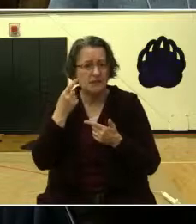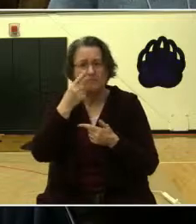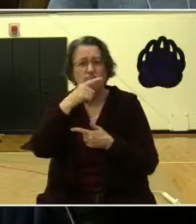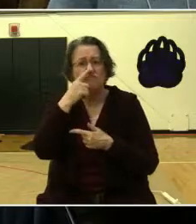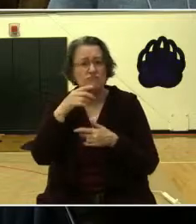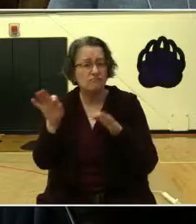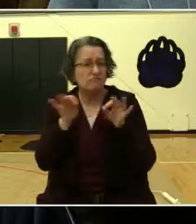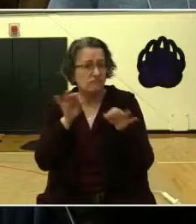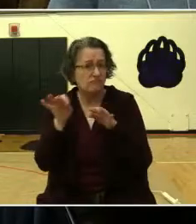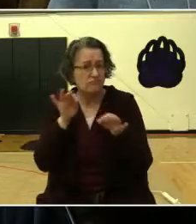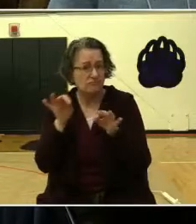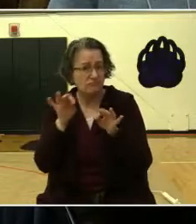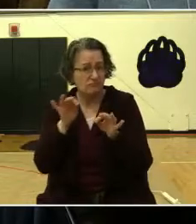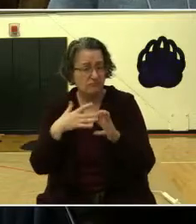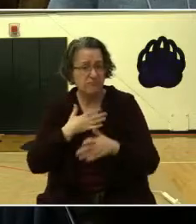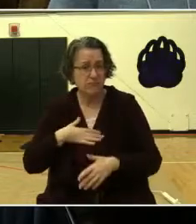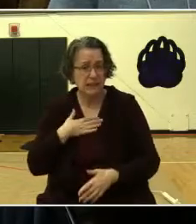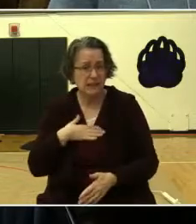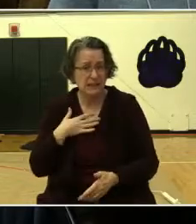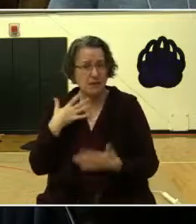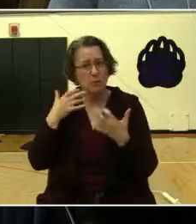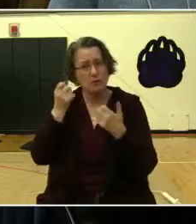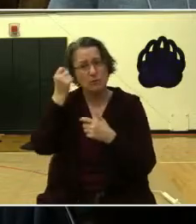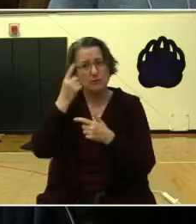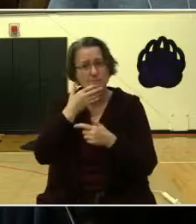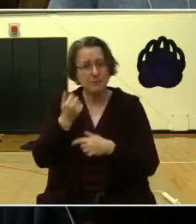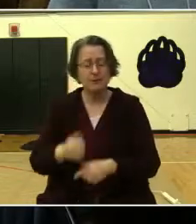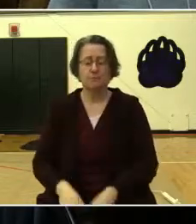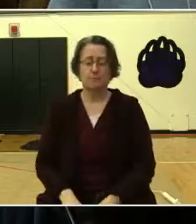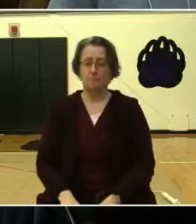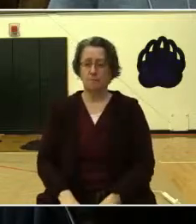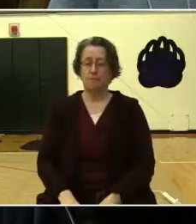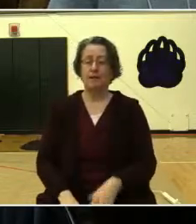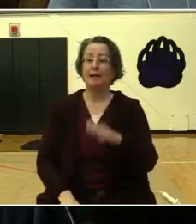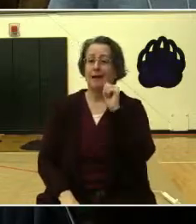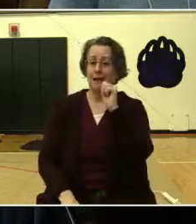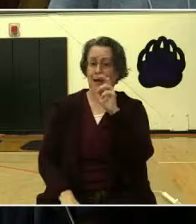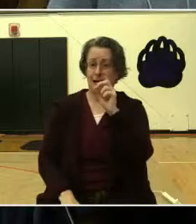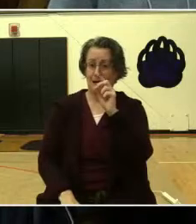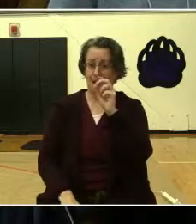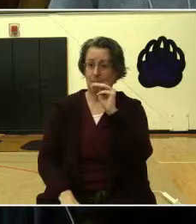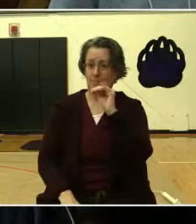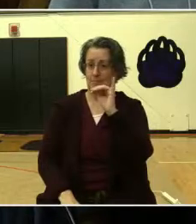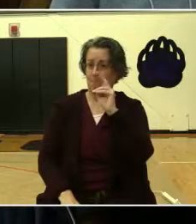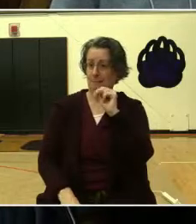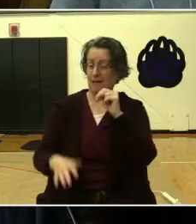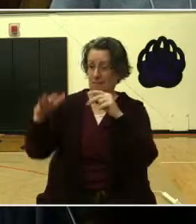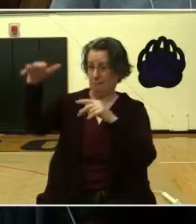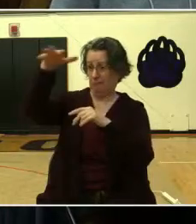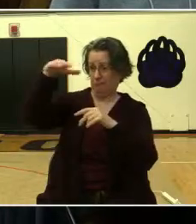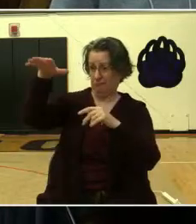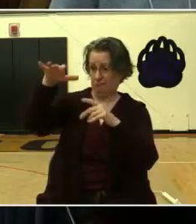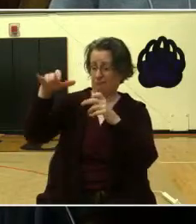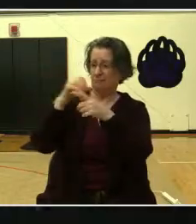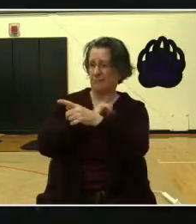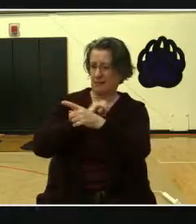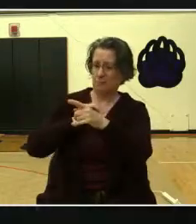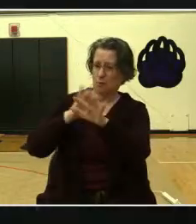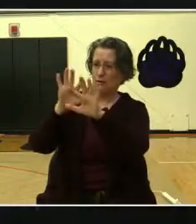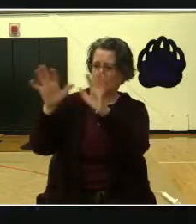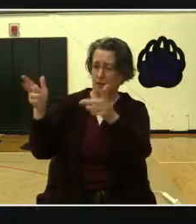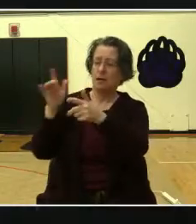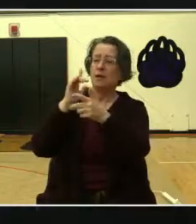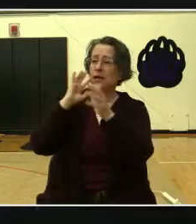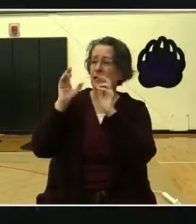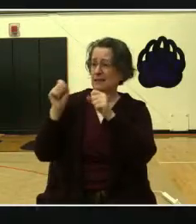more the the finances of that sort of thing a member of the administration is interrogated about uh the timing of